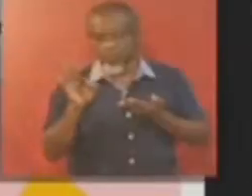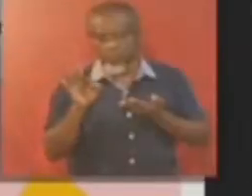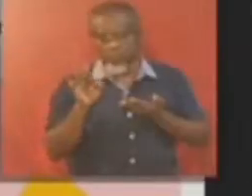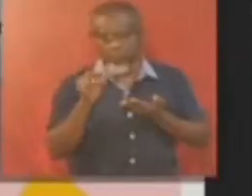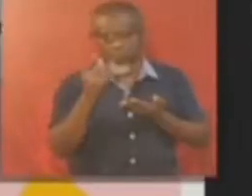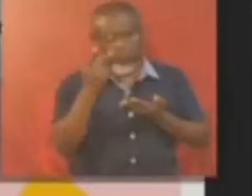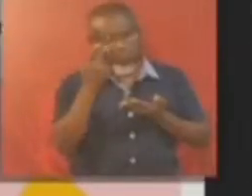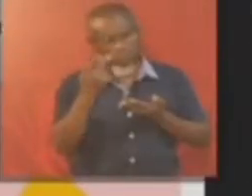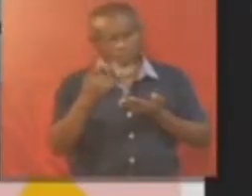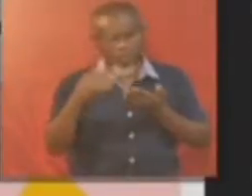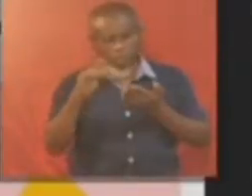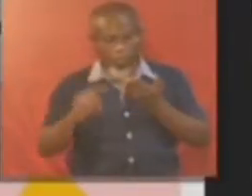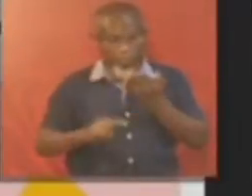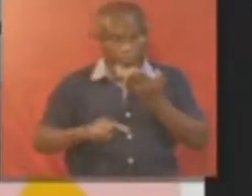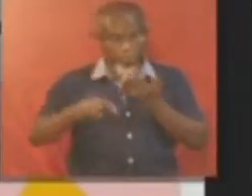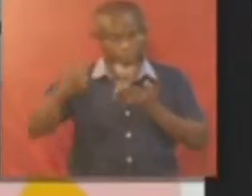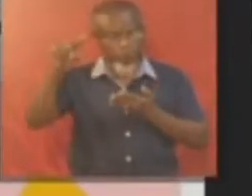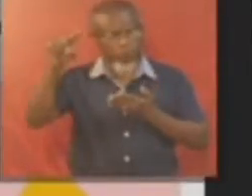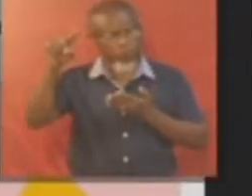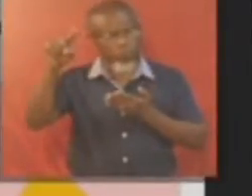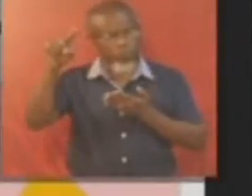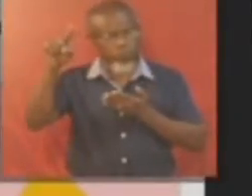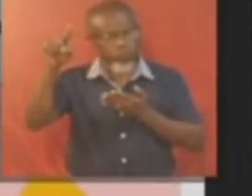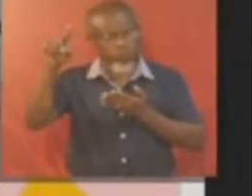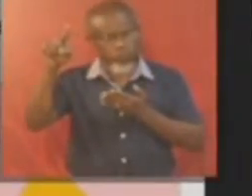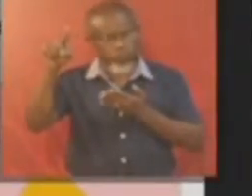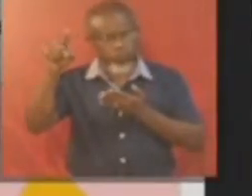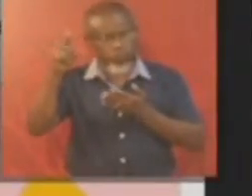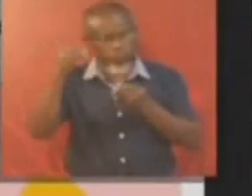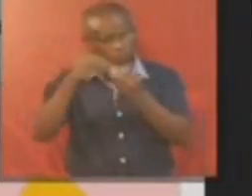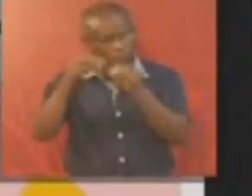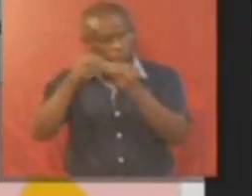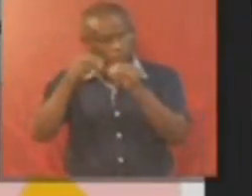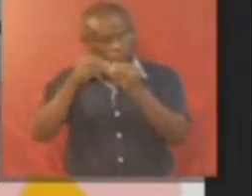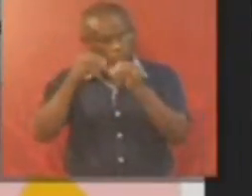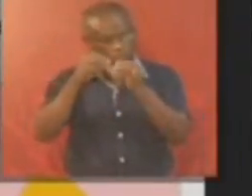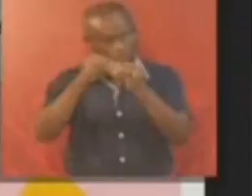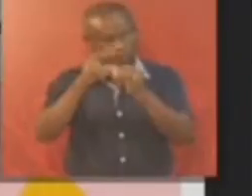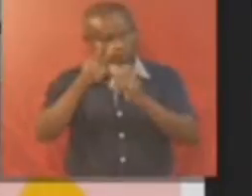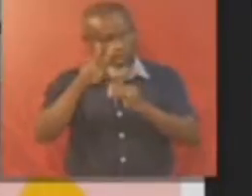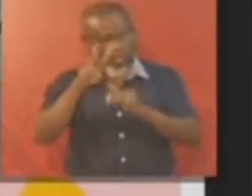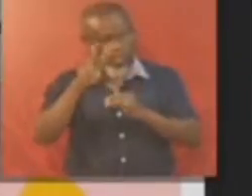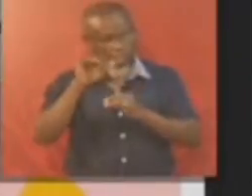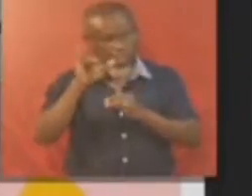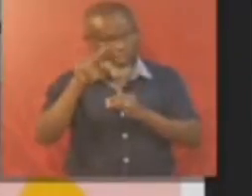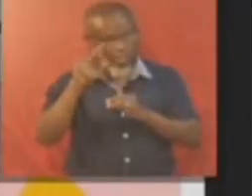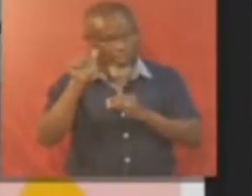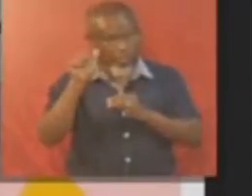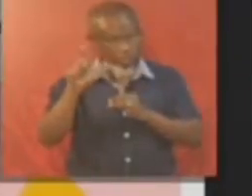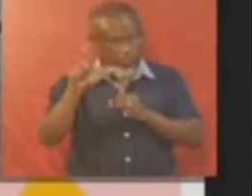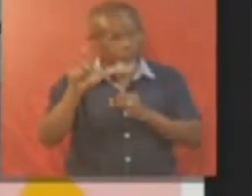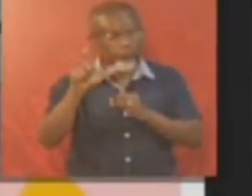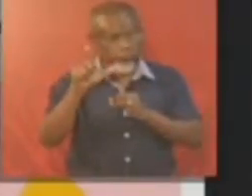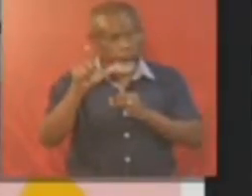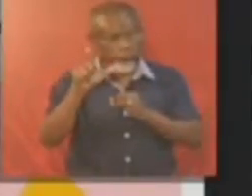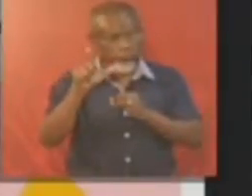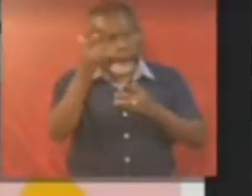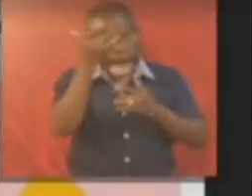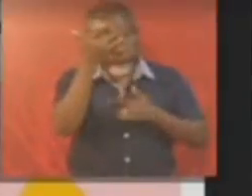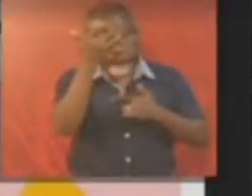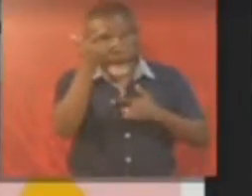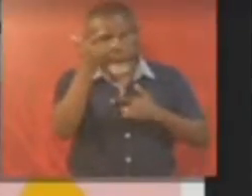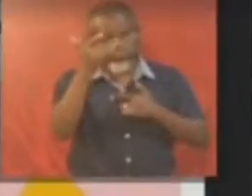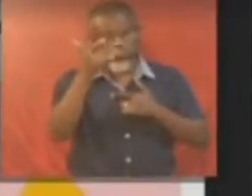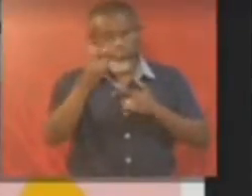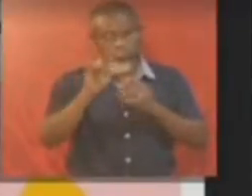a sharp upsurge in viral illnesses going into the epidemic alarm zone, peaking